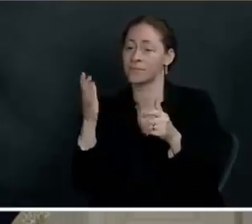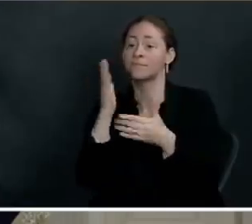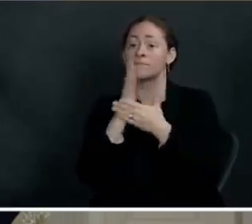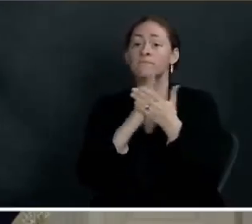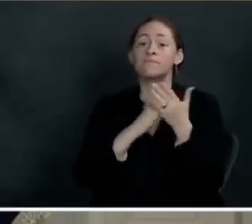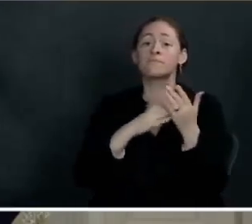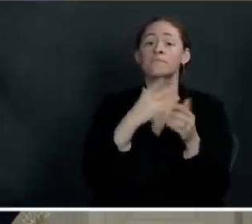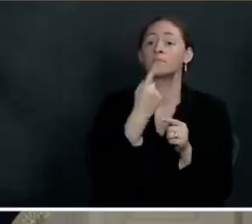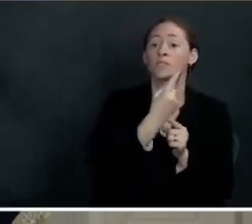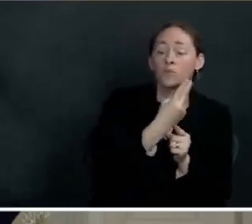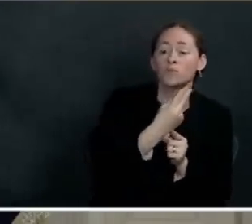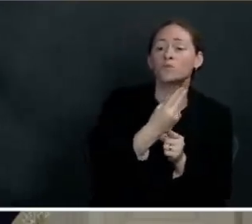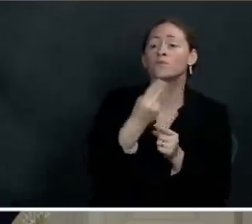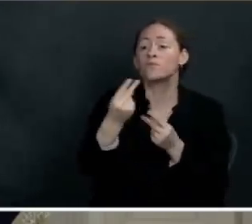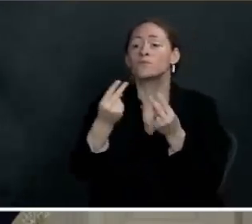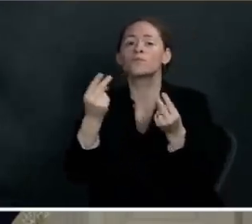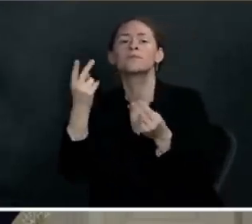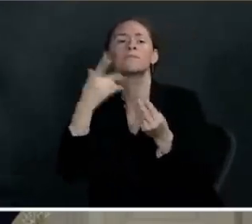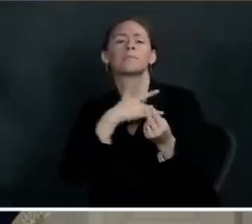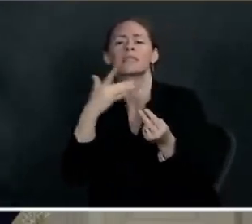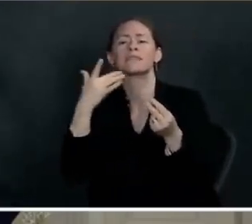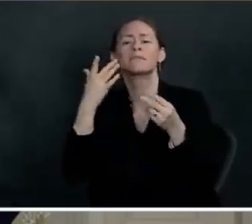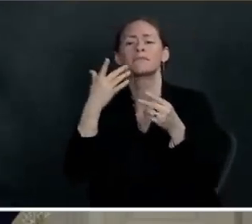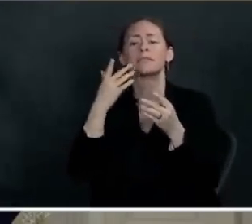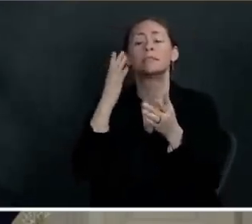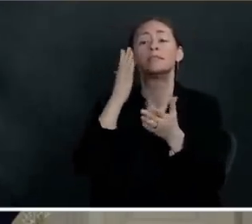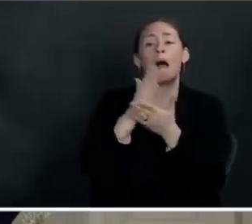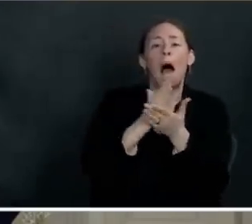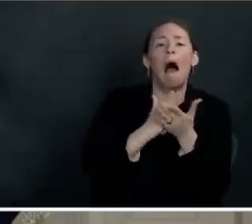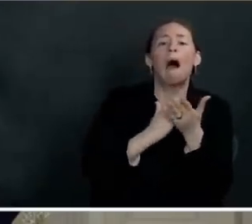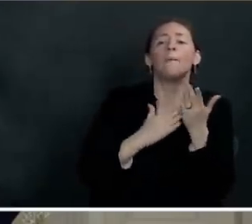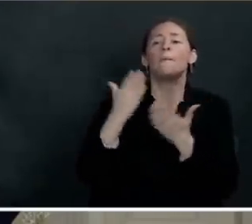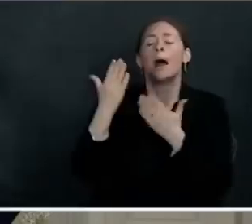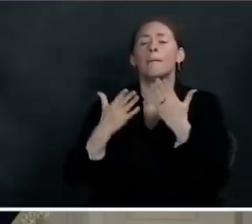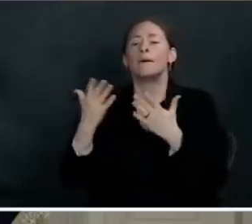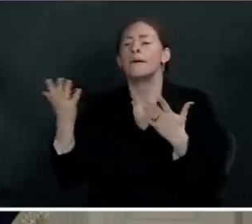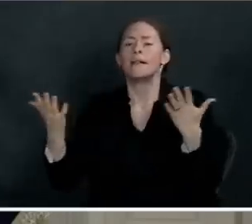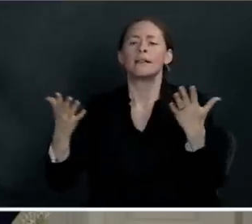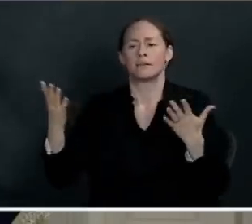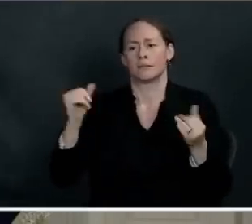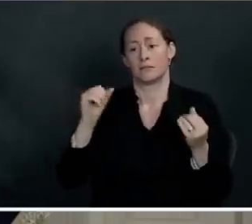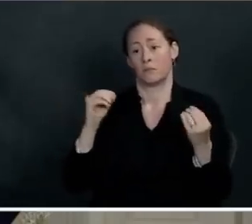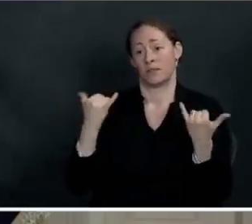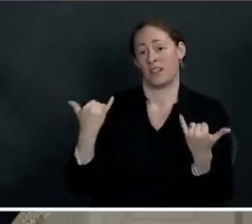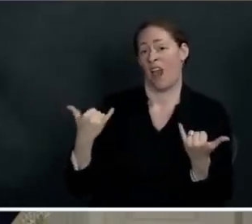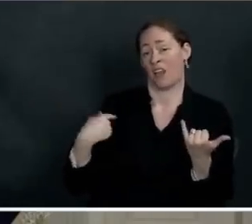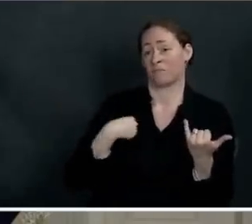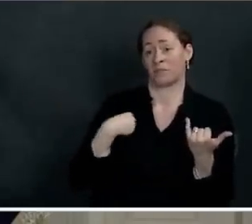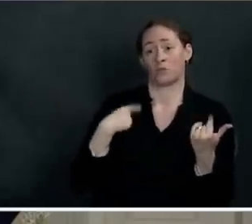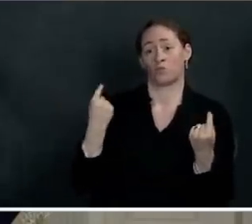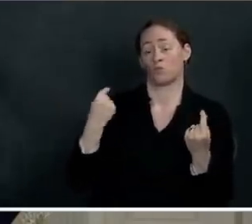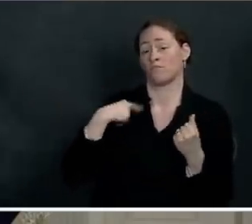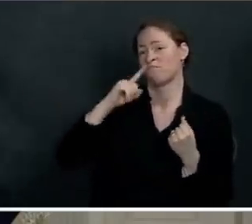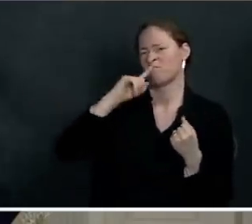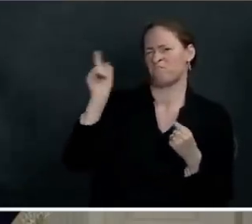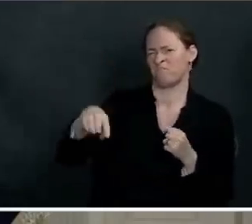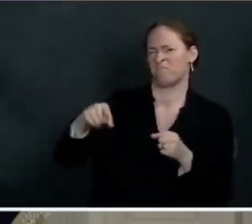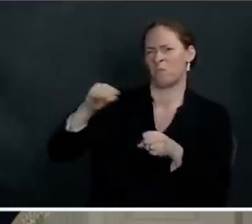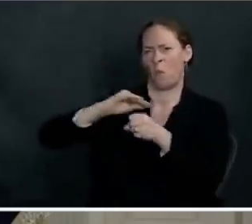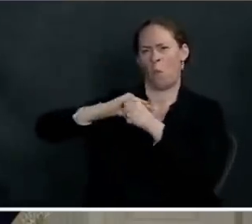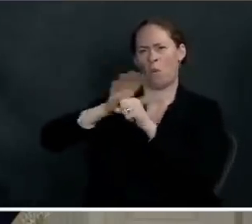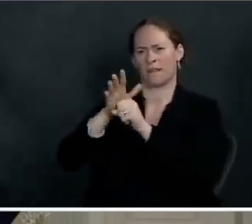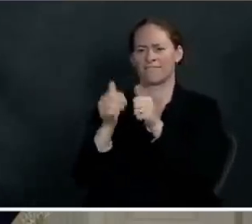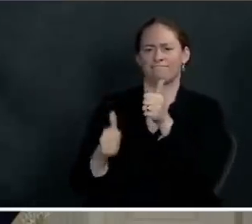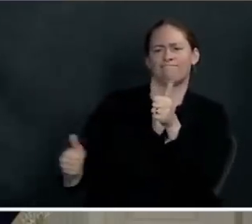shots in many cases, not always. So today I'm directing COVID-19 Response Coordinator Jeff Zients here